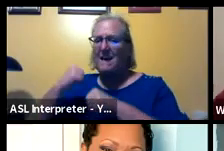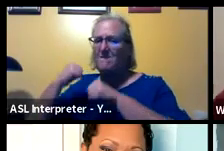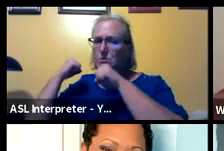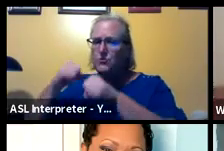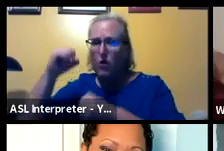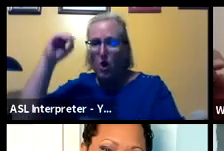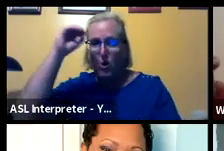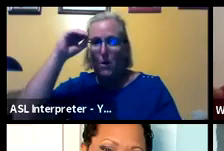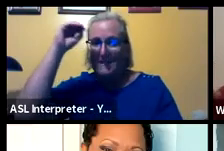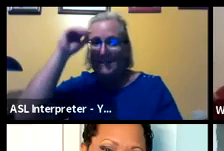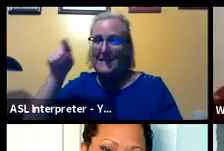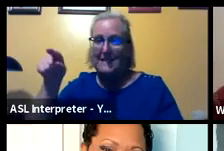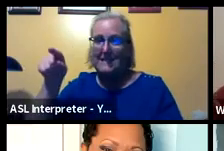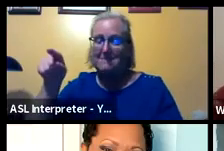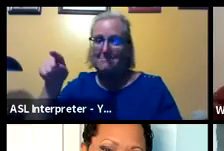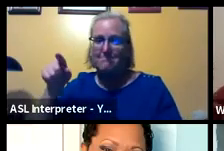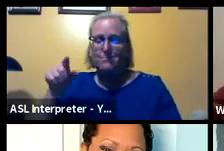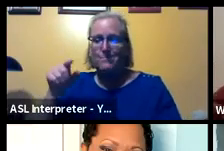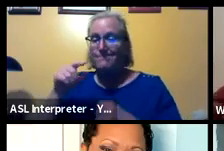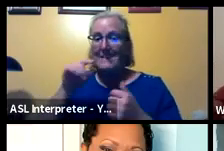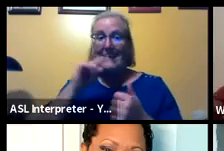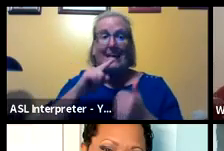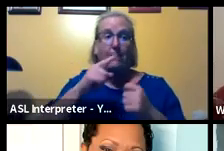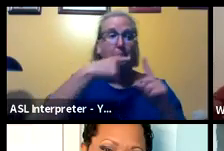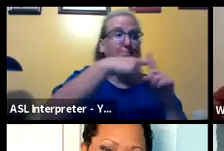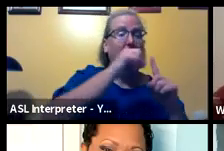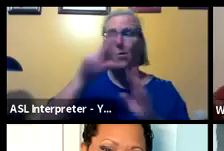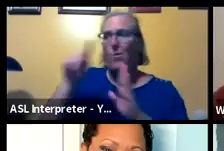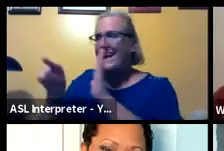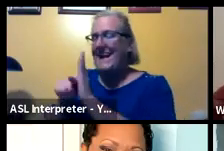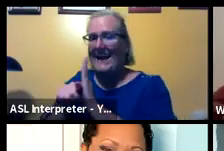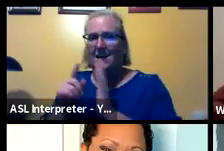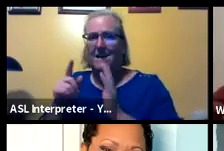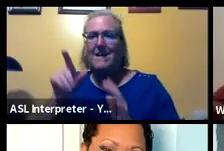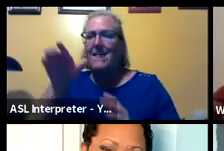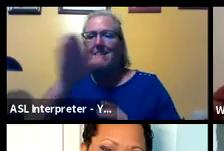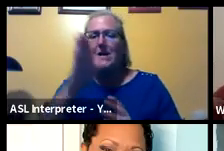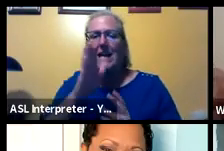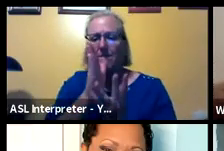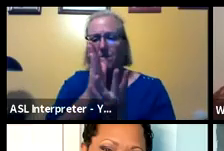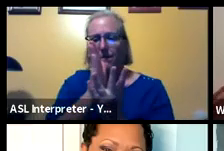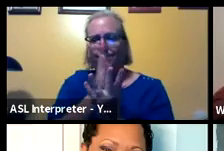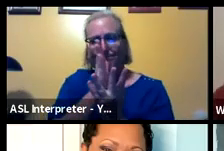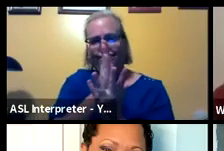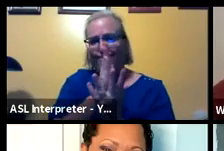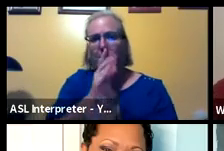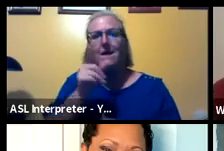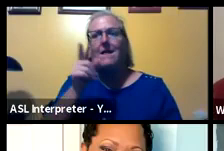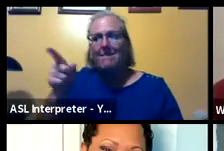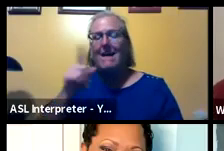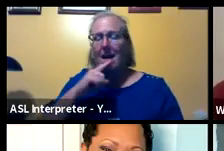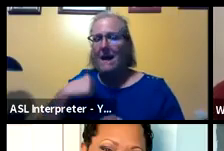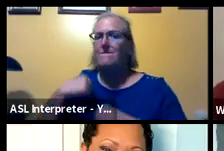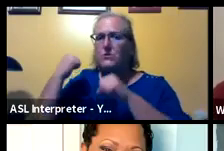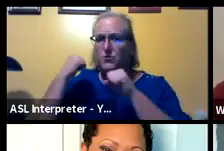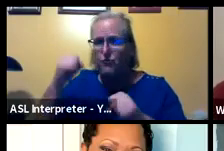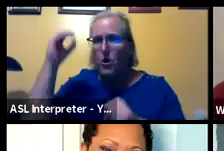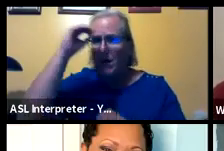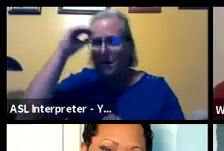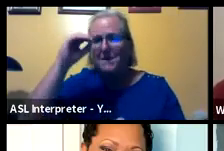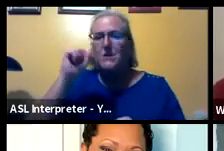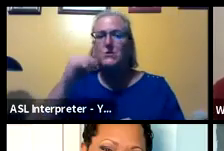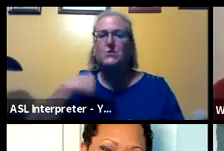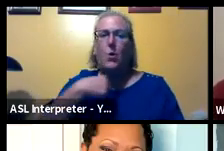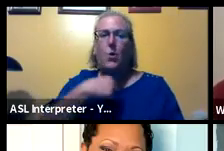other. They're not usually in the middle. So that's one of those areas where we will, at some point in time, have to offer very